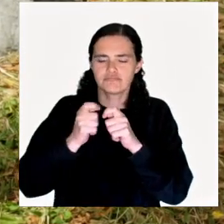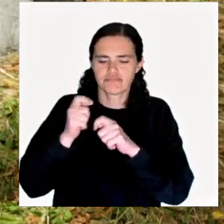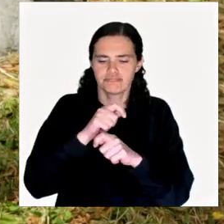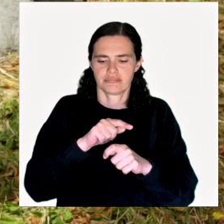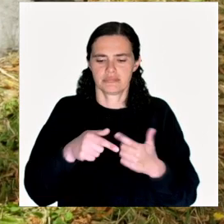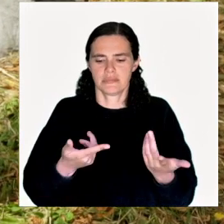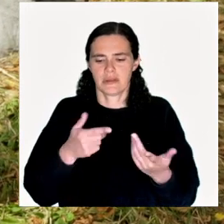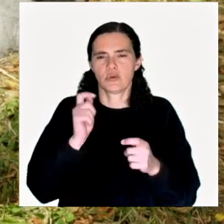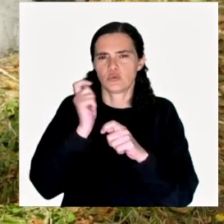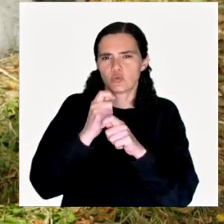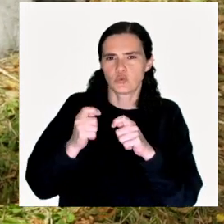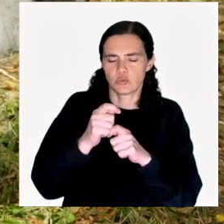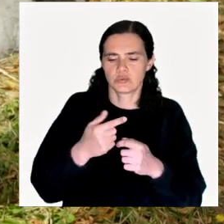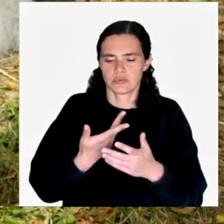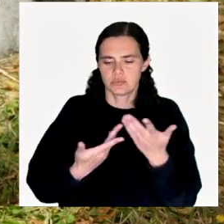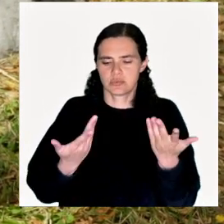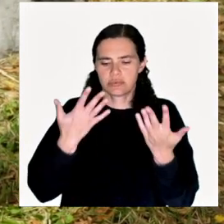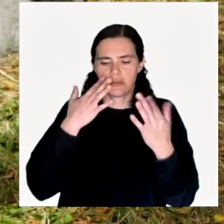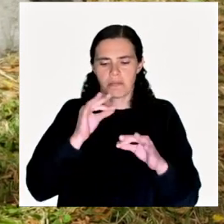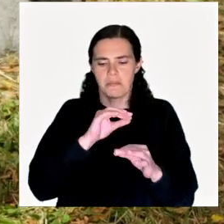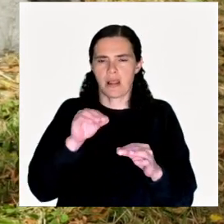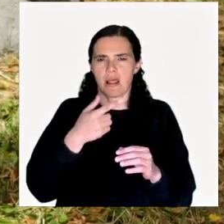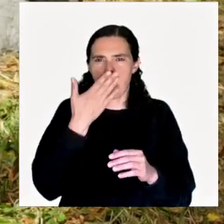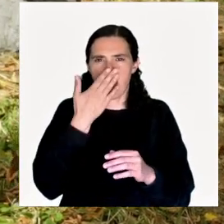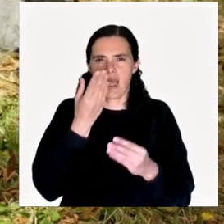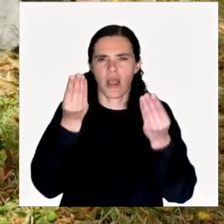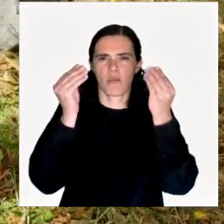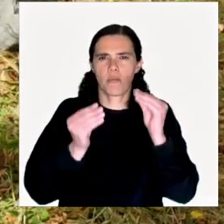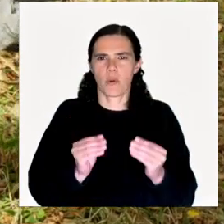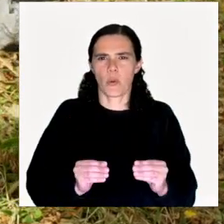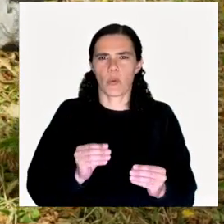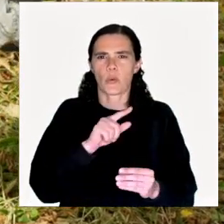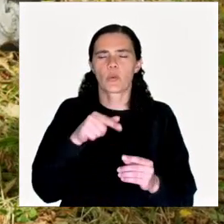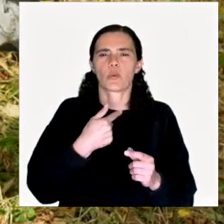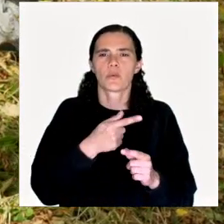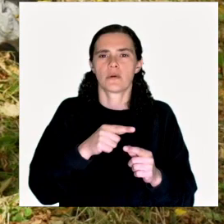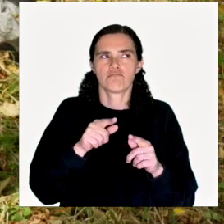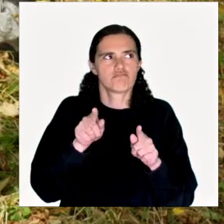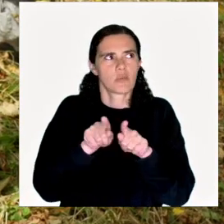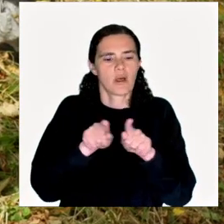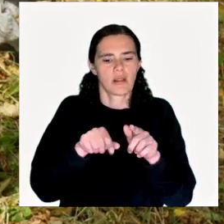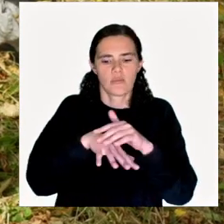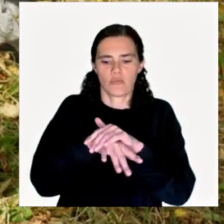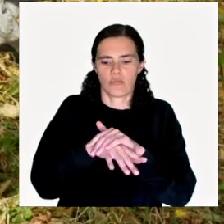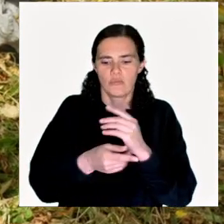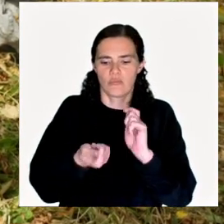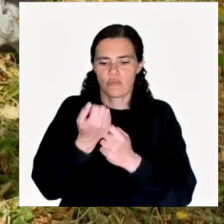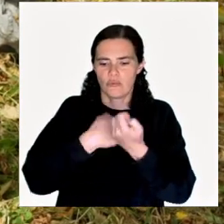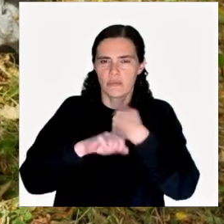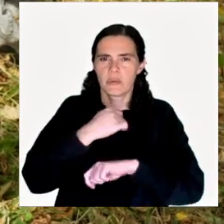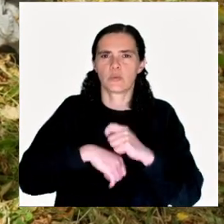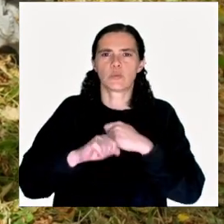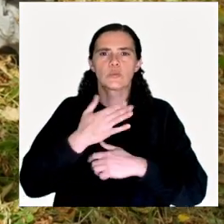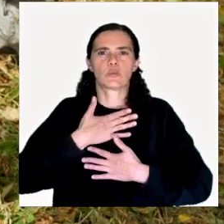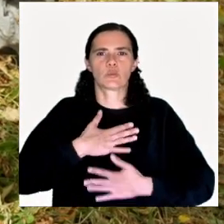sculpture. They are maybe like the Baroque, the movement of the root, like the movement of